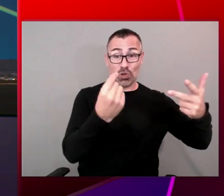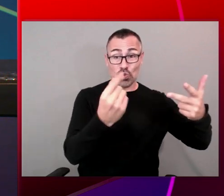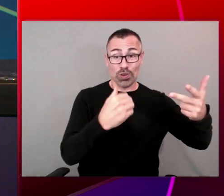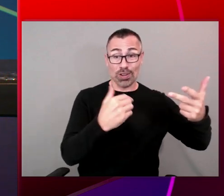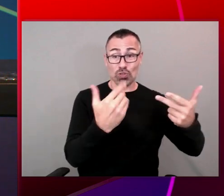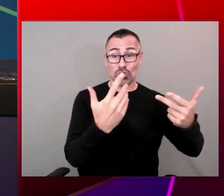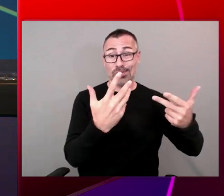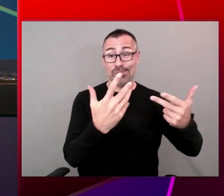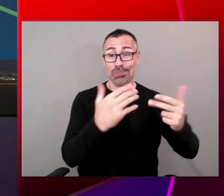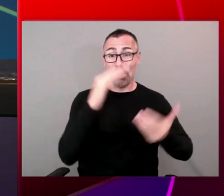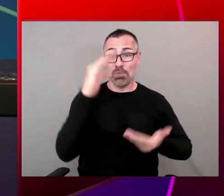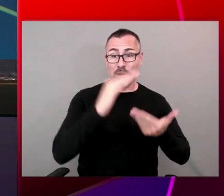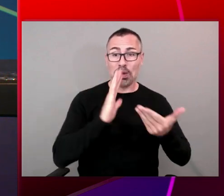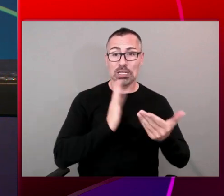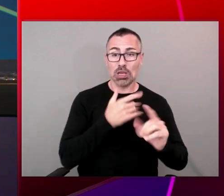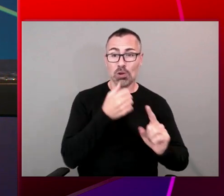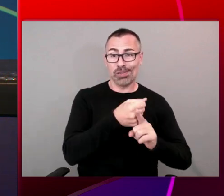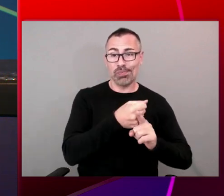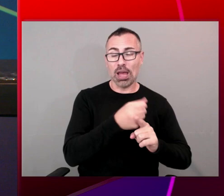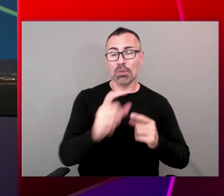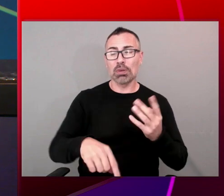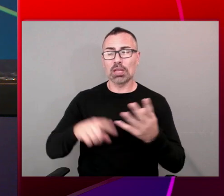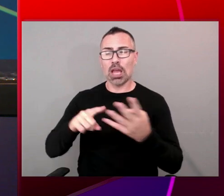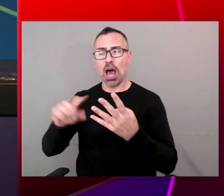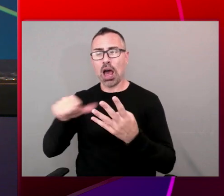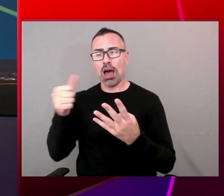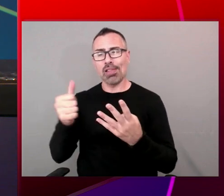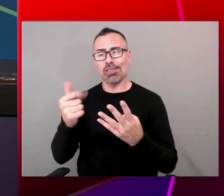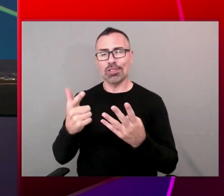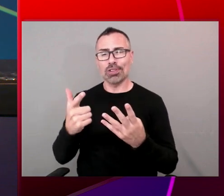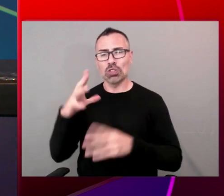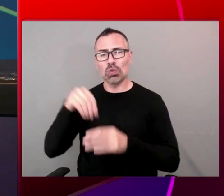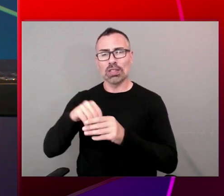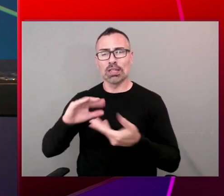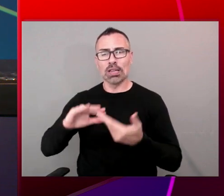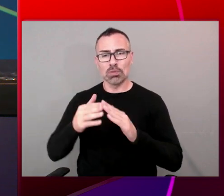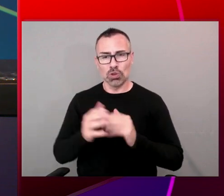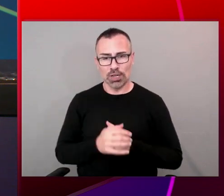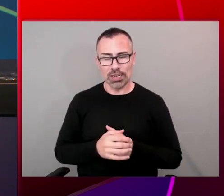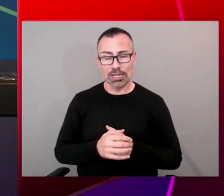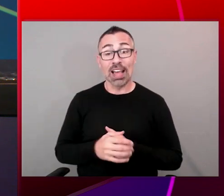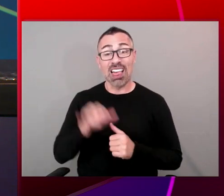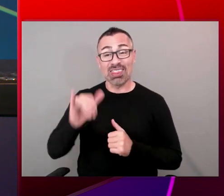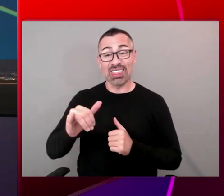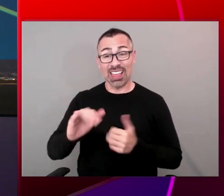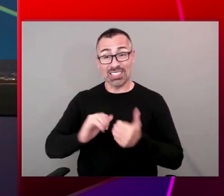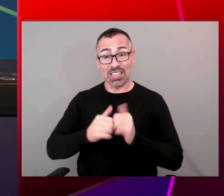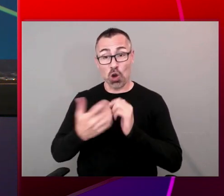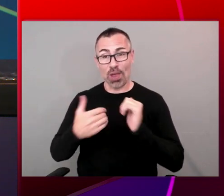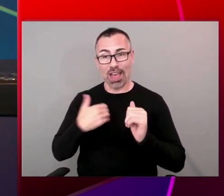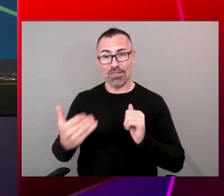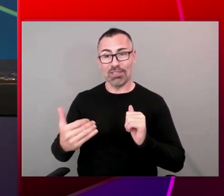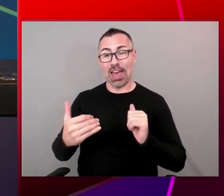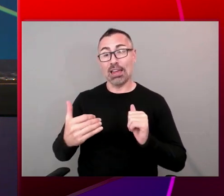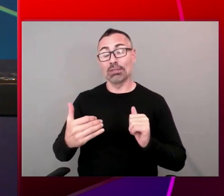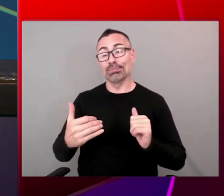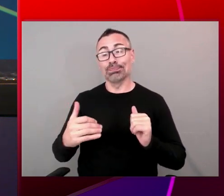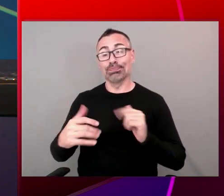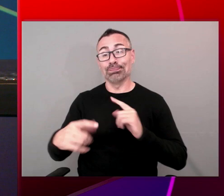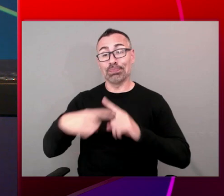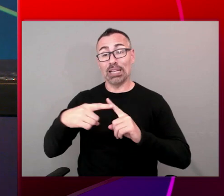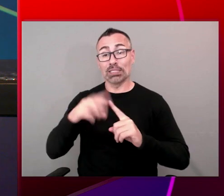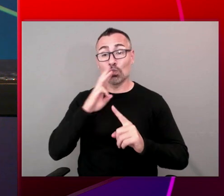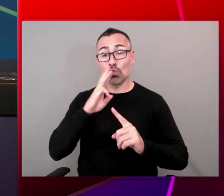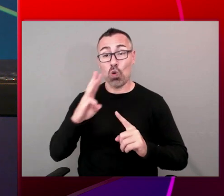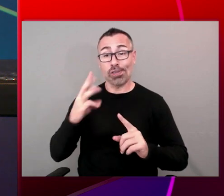is around working within the communities. And that's how we get to the rest of the way to that net positive water impact, is by supporting